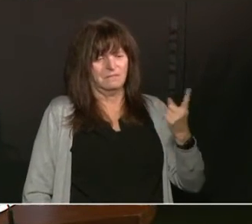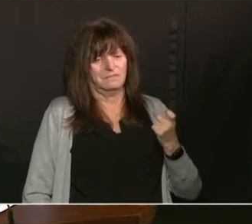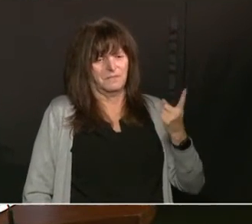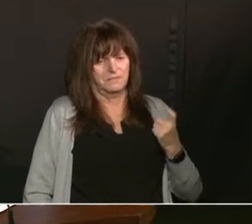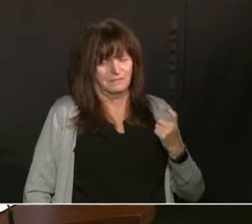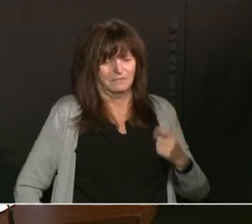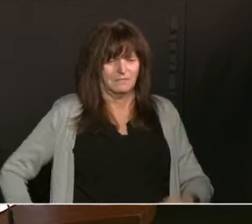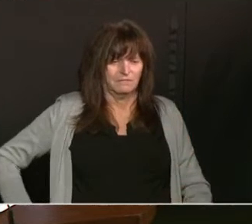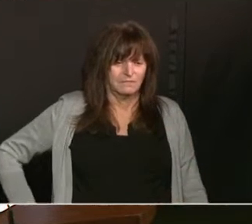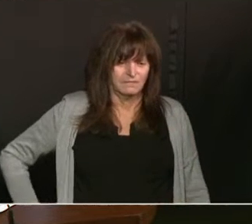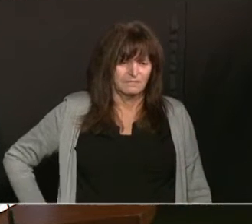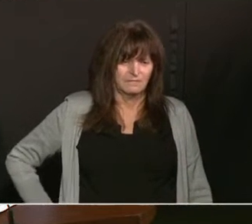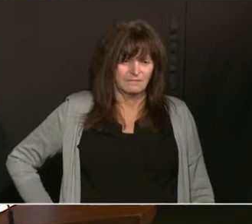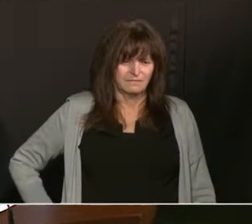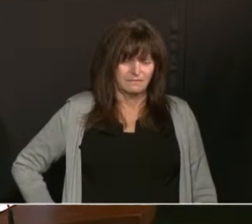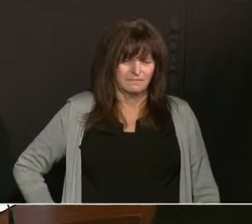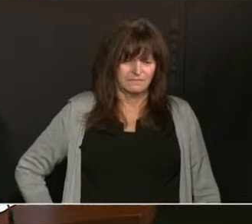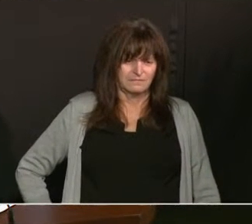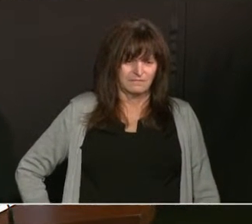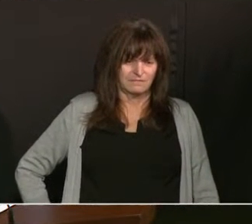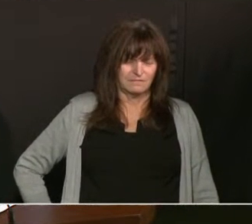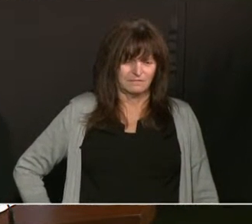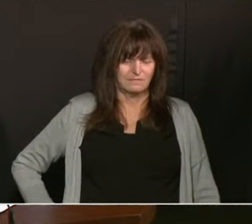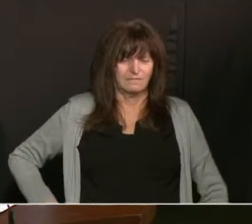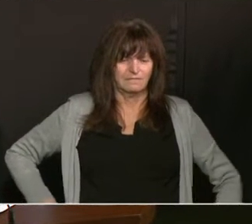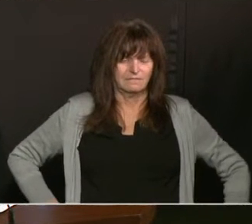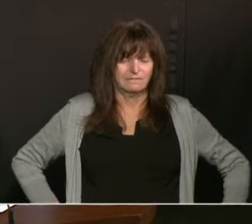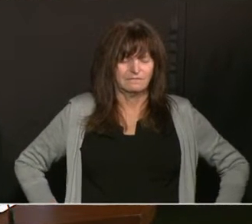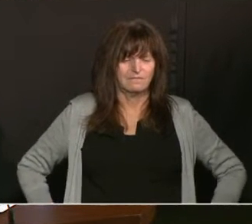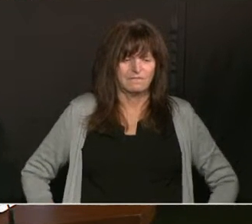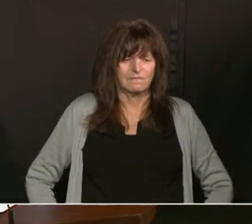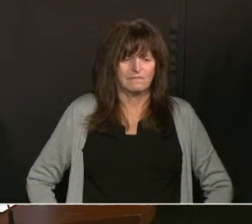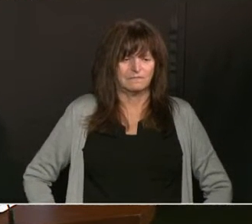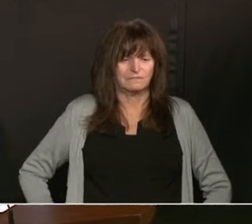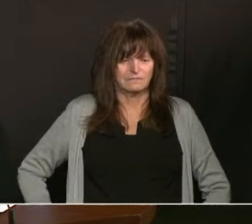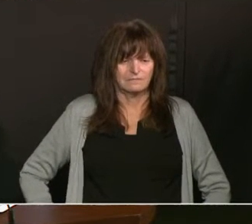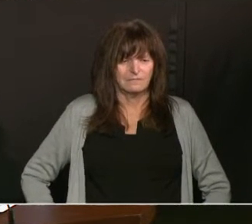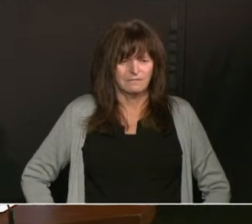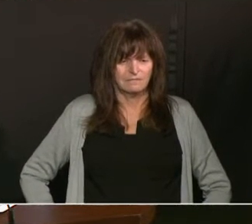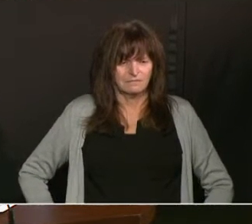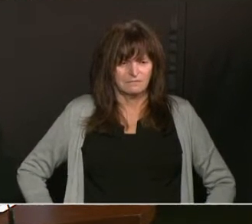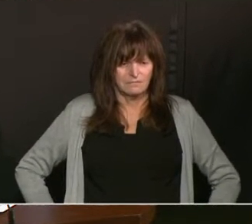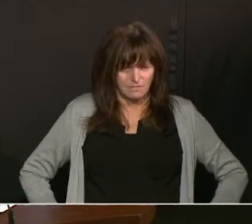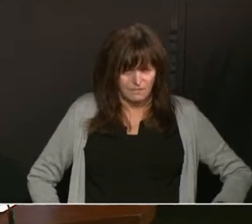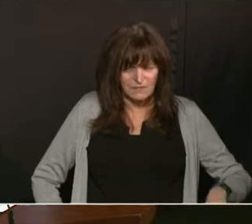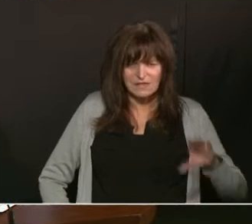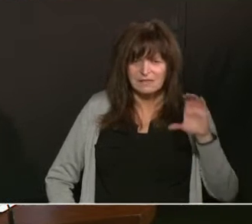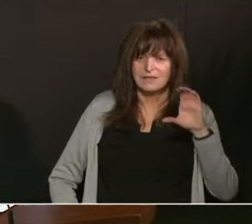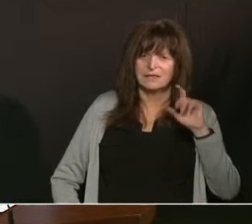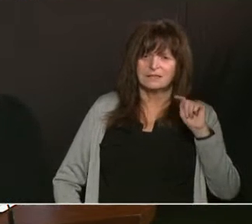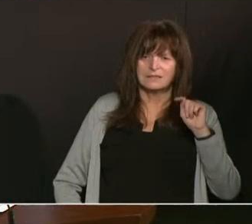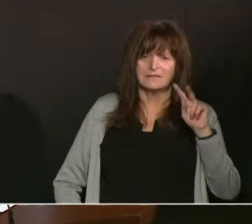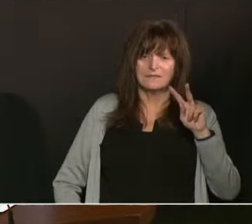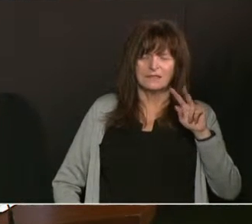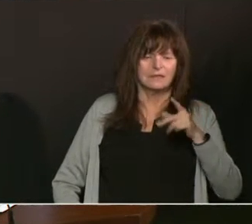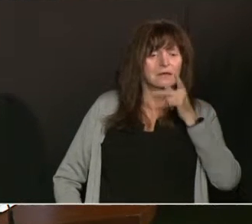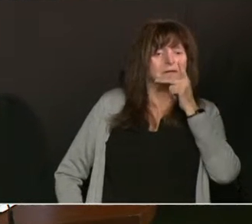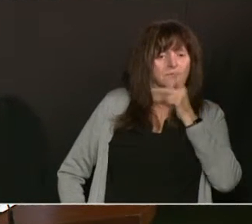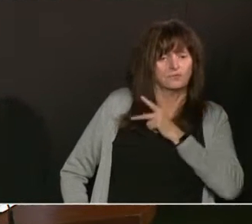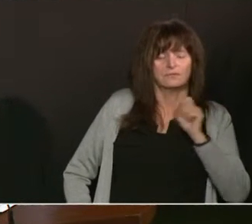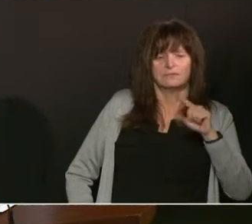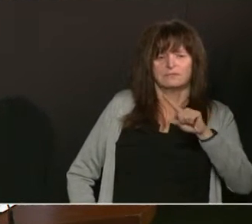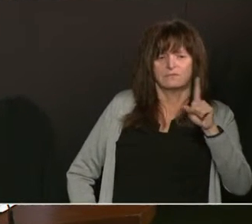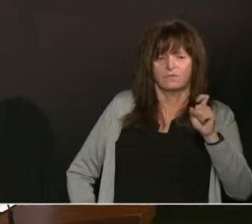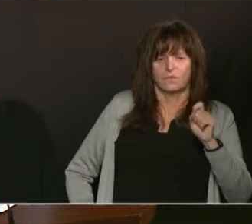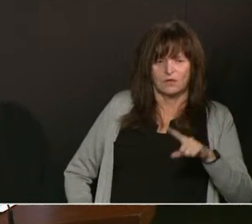question, please. From Stephanie Valilla at CTV Kitchener. Please go ahead. Hi, Dr. Moore.